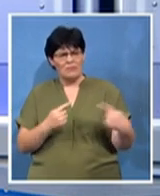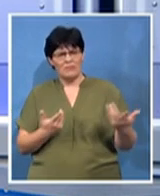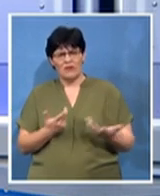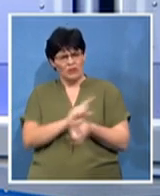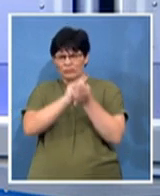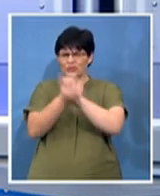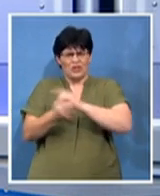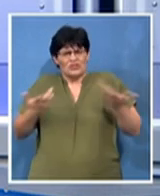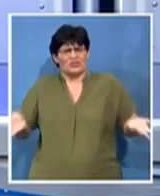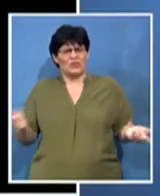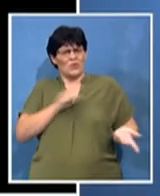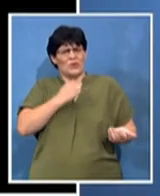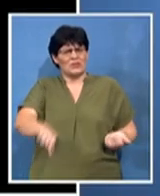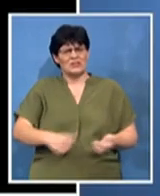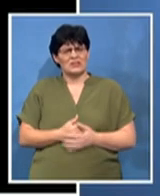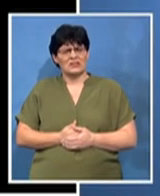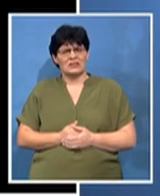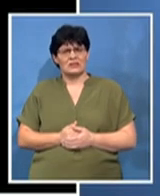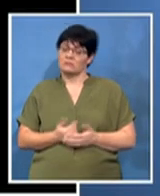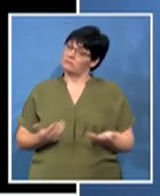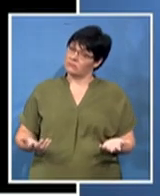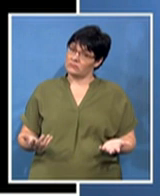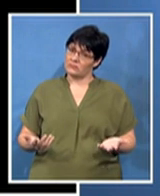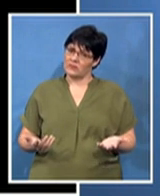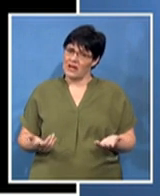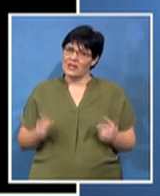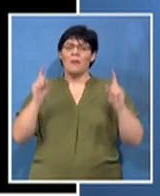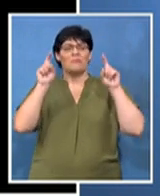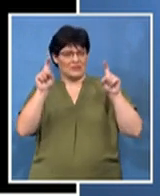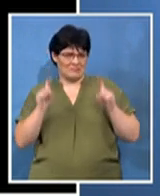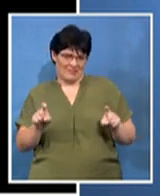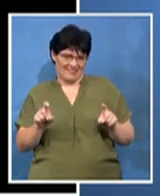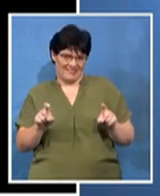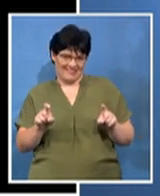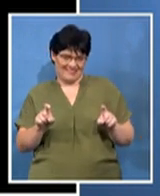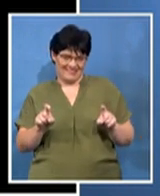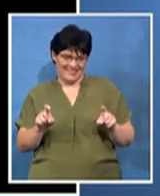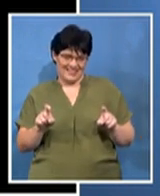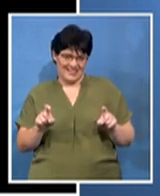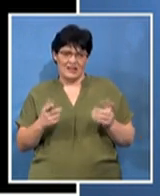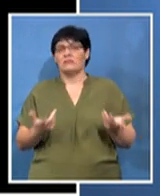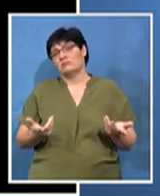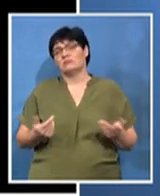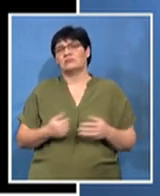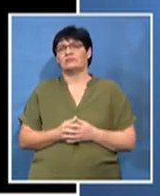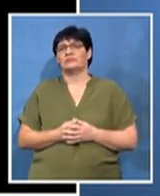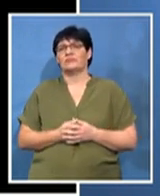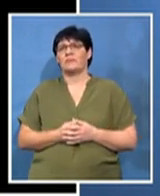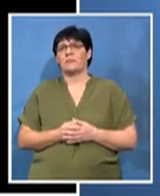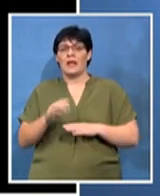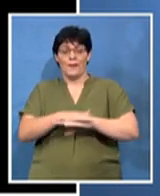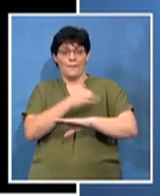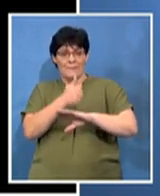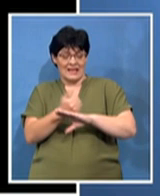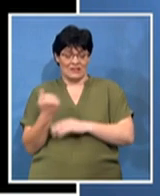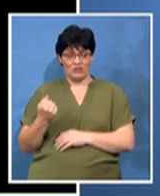Look, it is a principal issue, right? If, in fact, the basis for our rejection was founded on, number